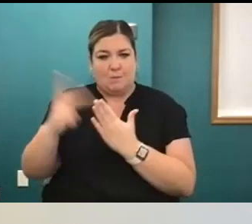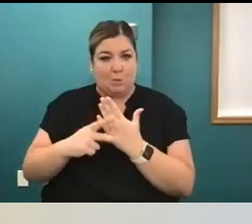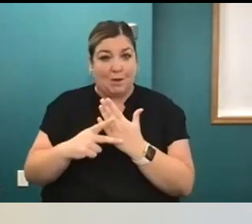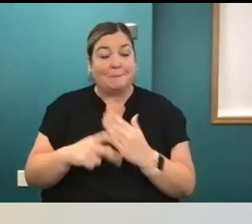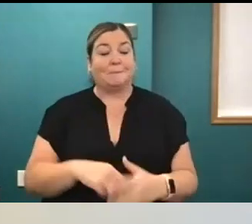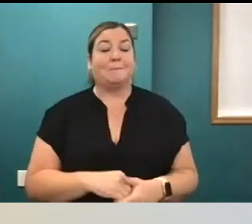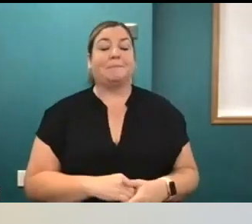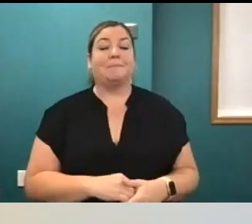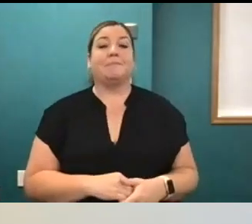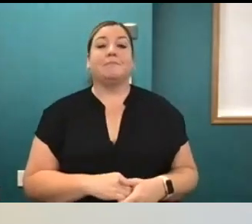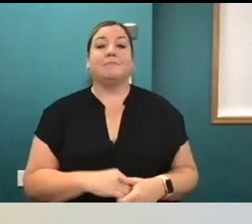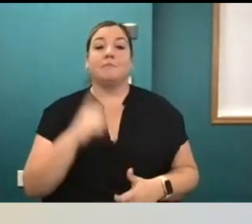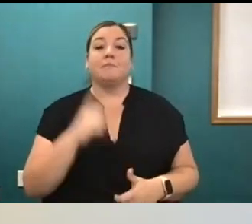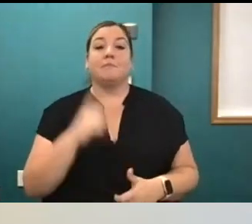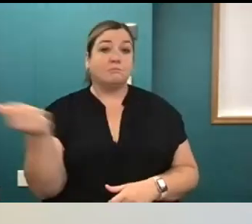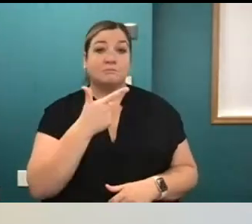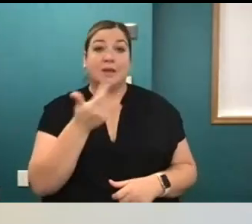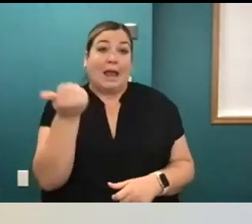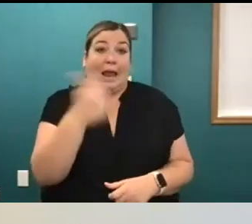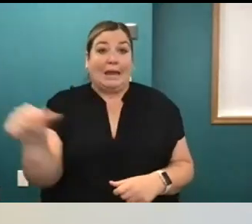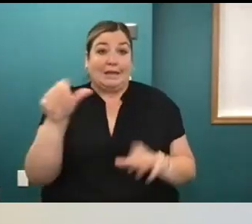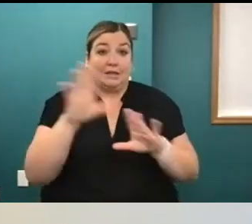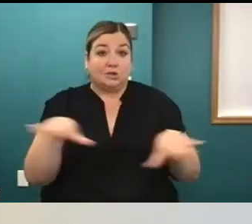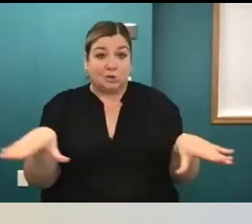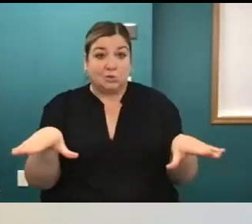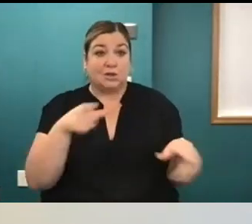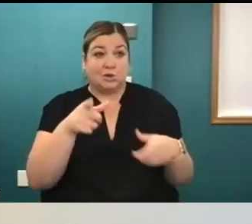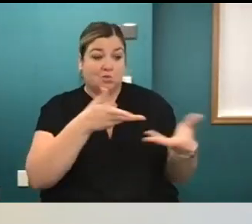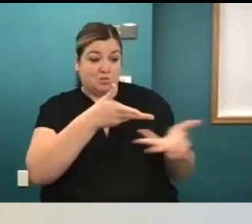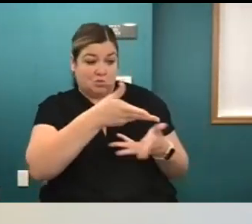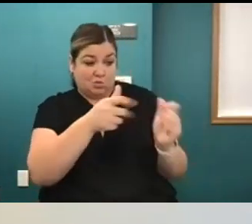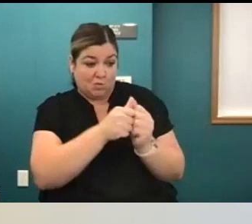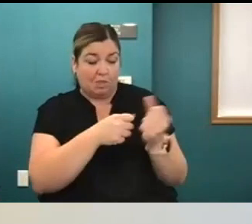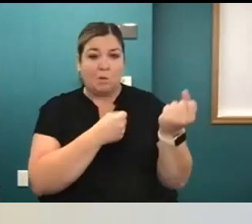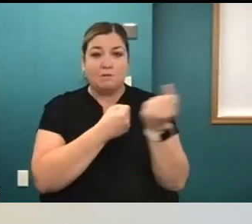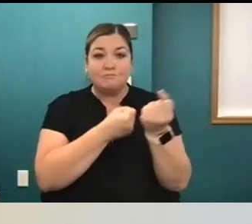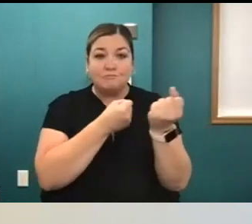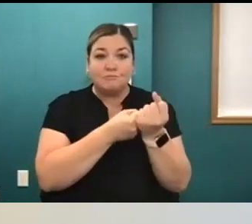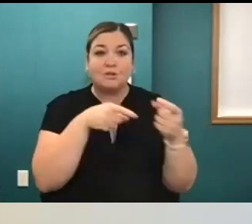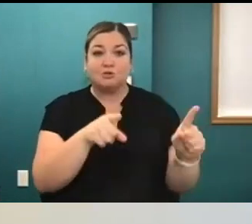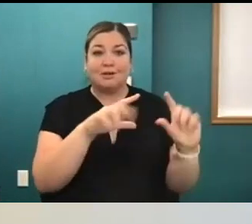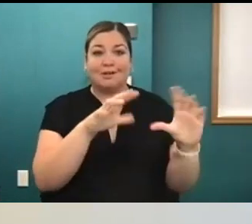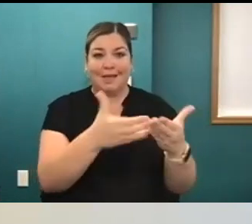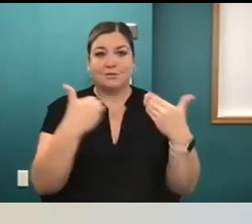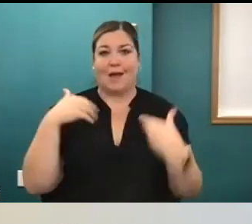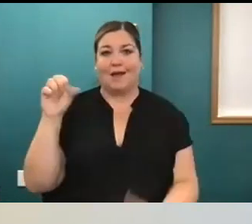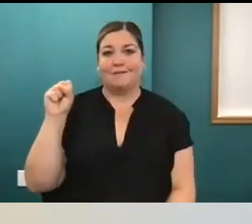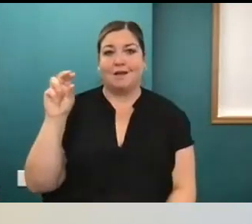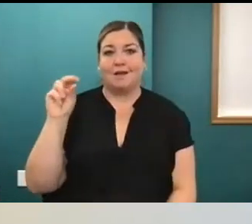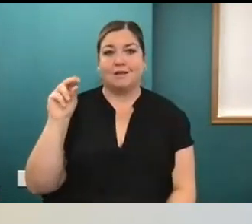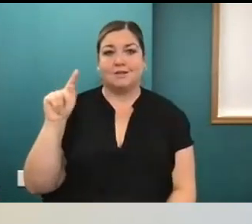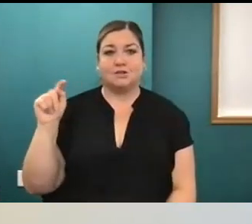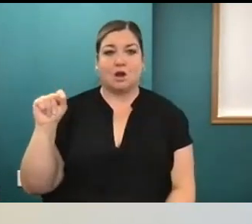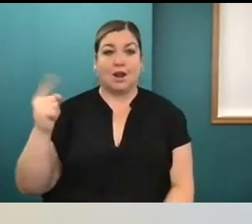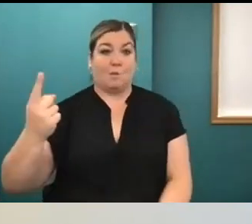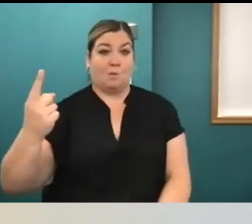is for any of the children that you have been managing or, supporting in the classroom that had the Sonnet 1, which was the first